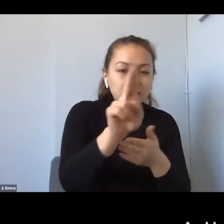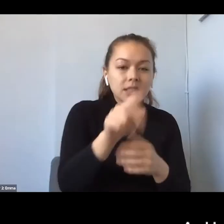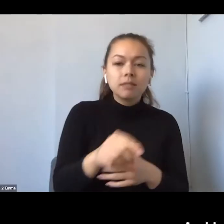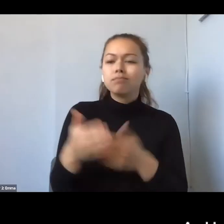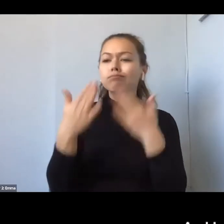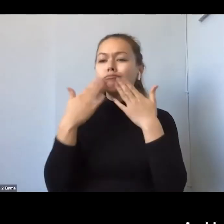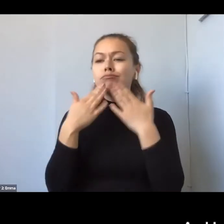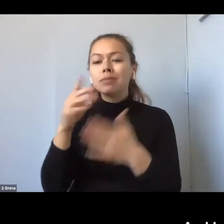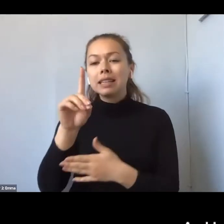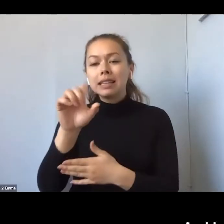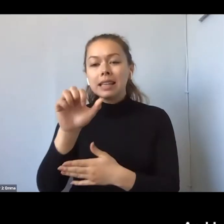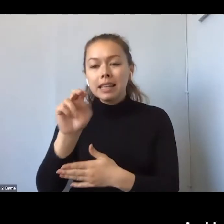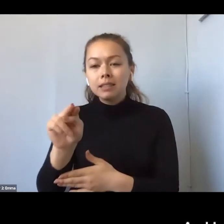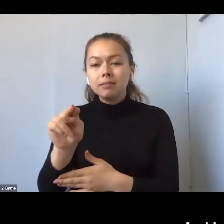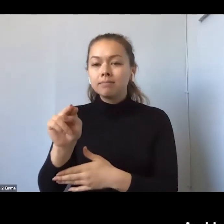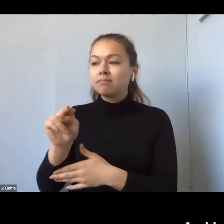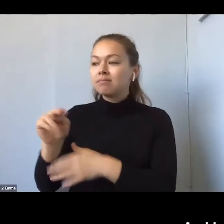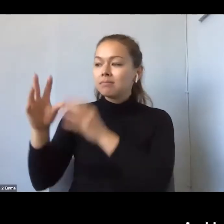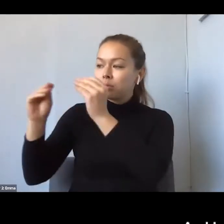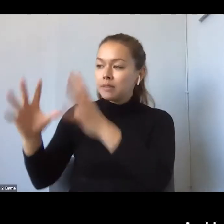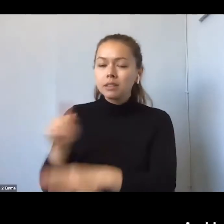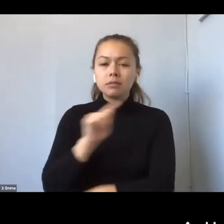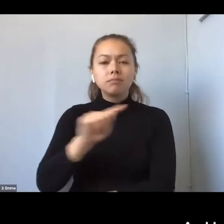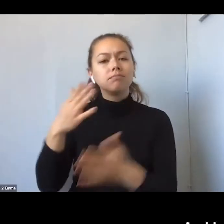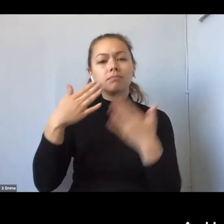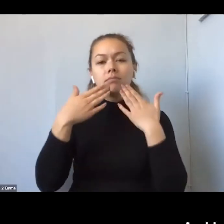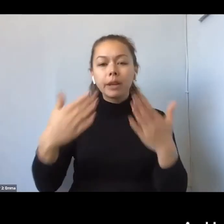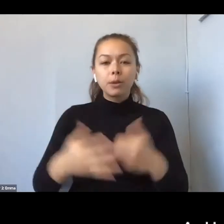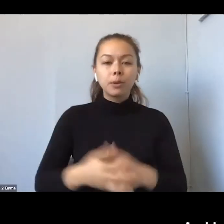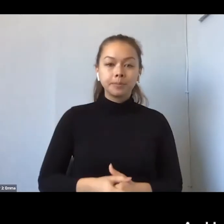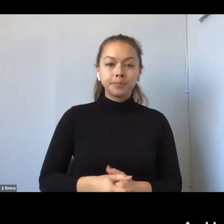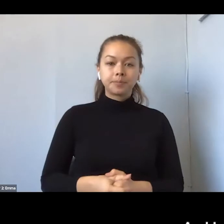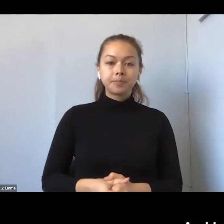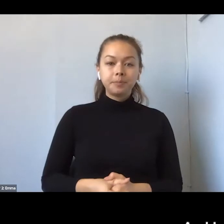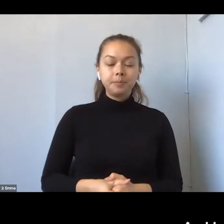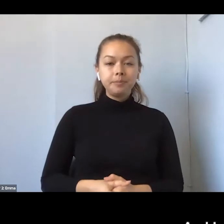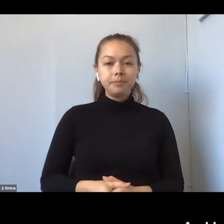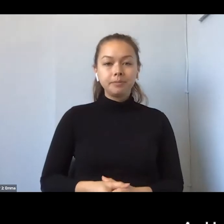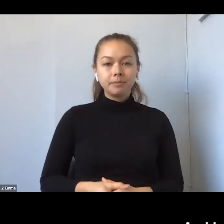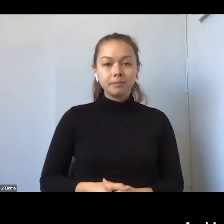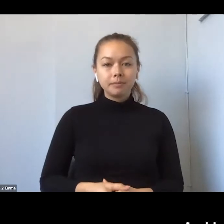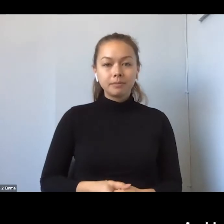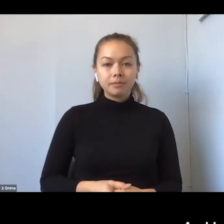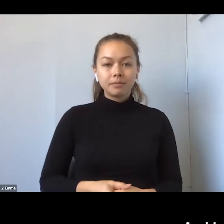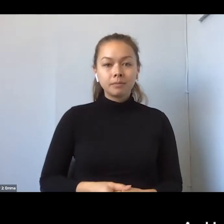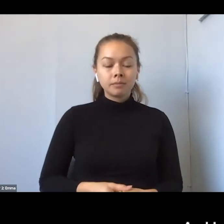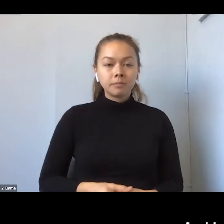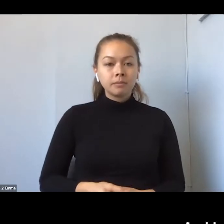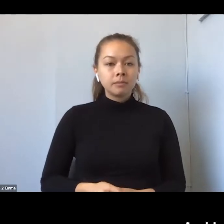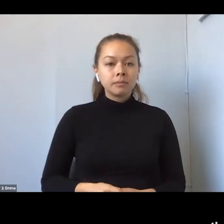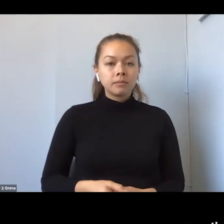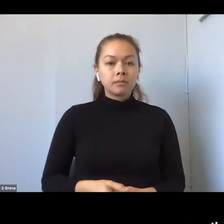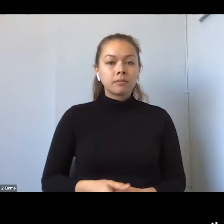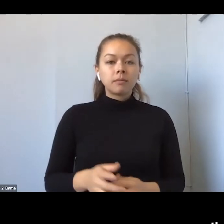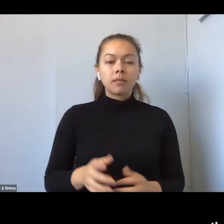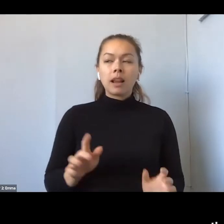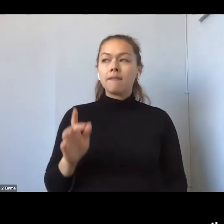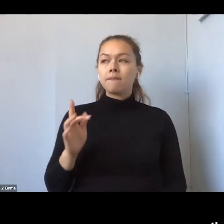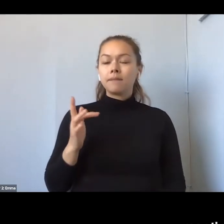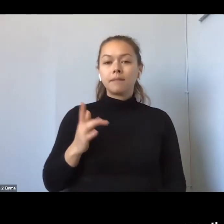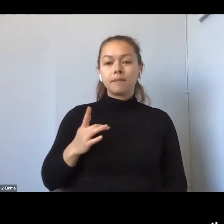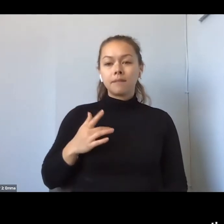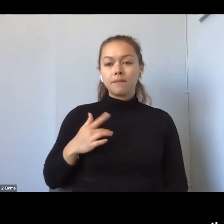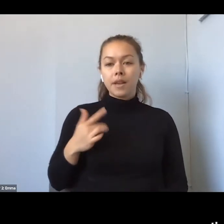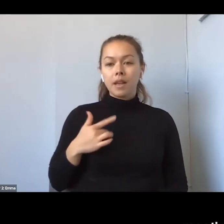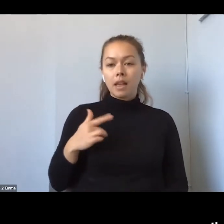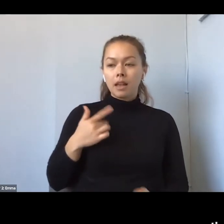I would say that without any doubts in my mind, I felt my meeting with